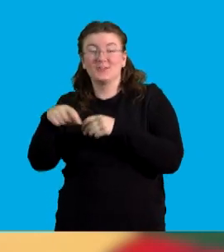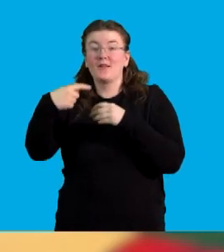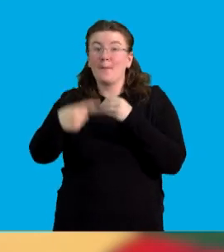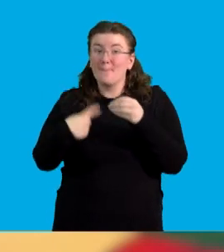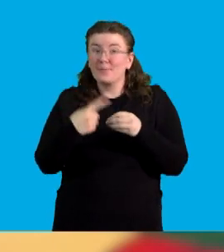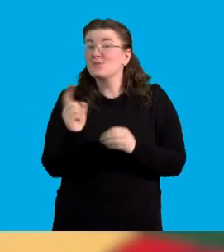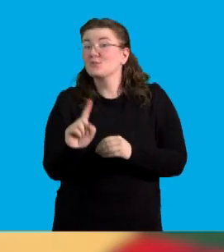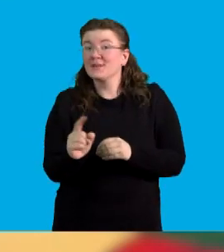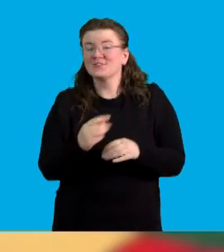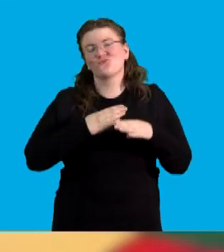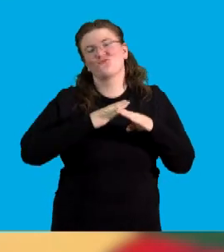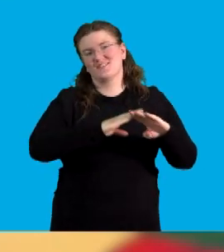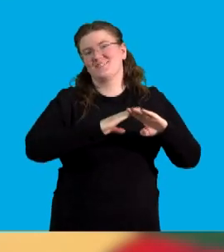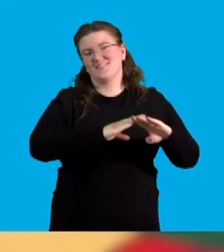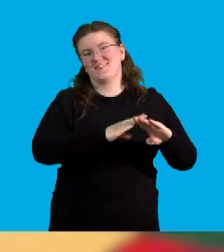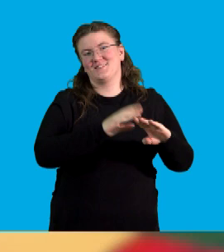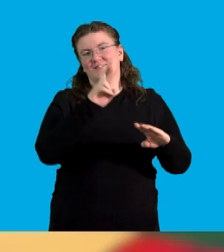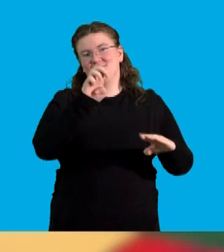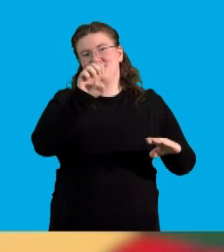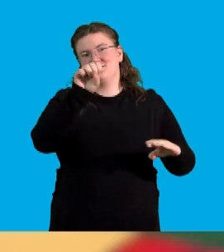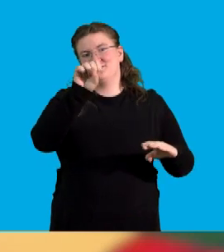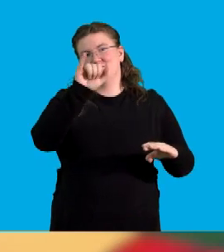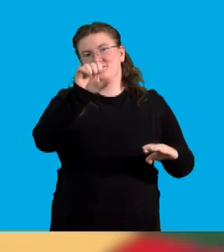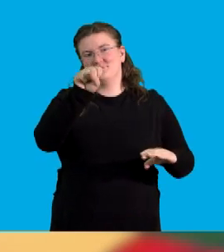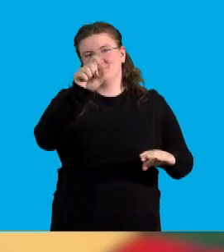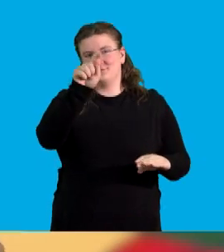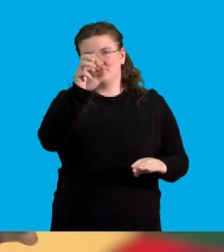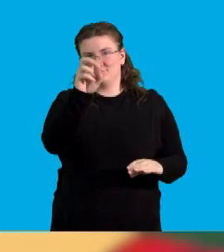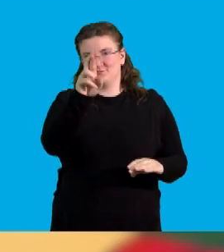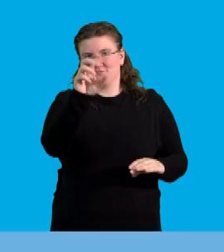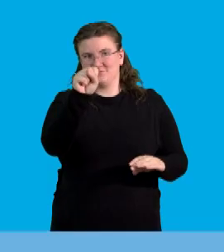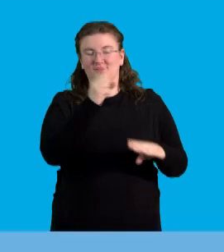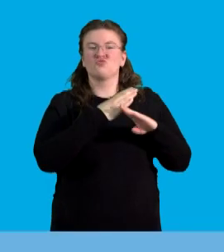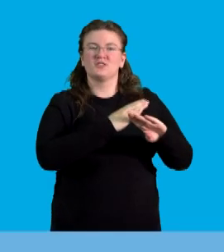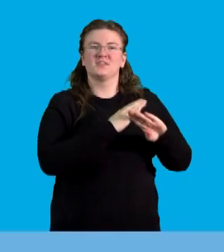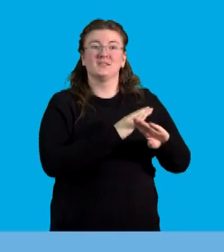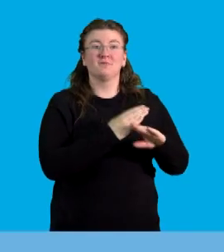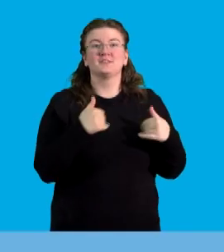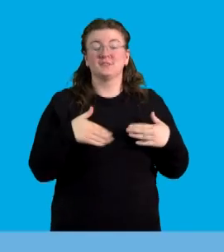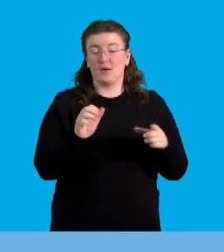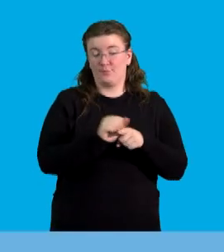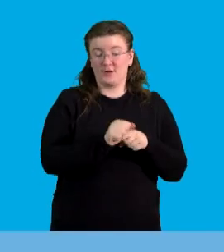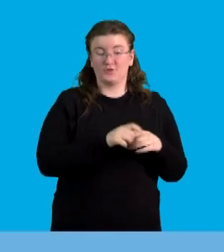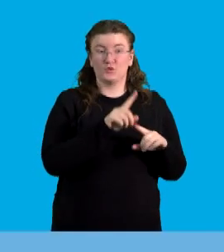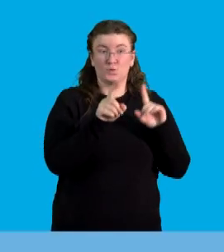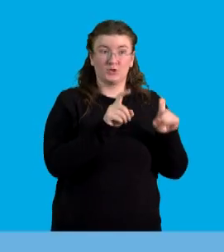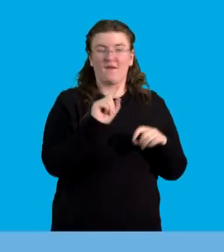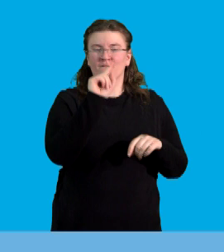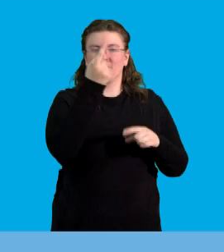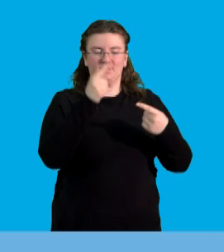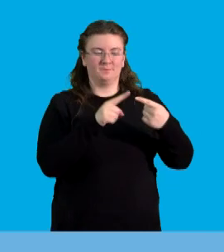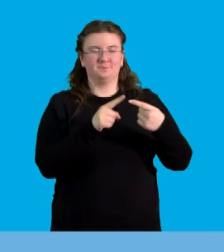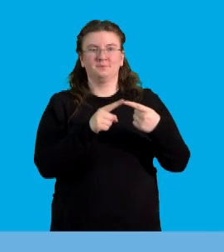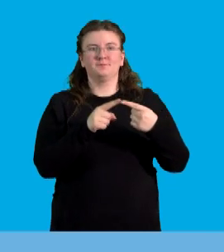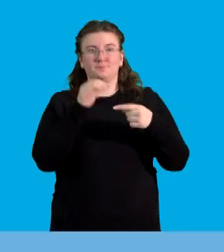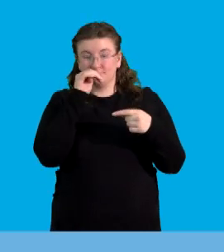on resistors. So starting with our practice questions, the first question says, what type of